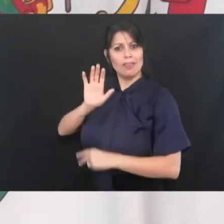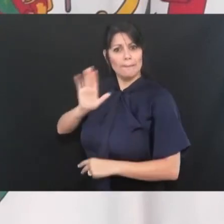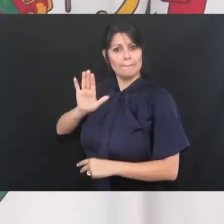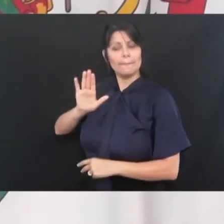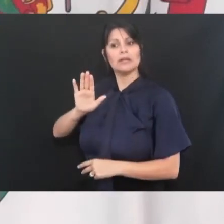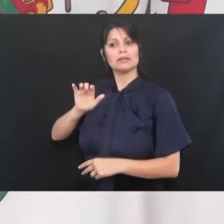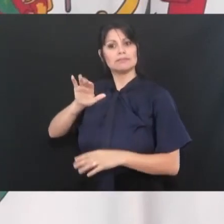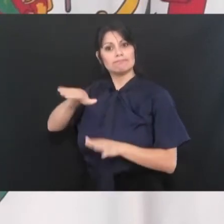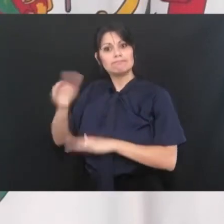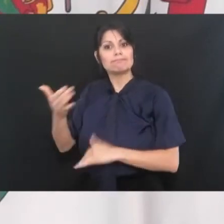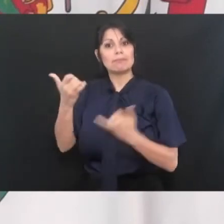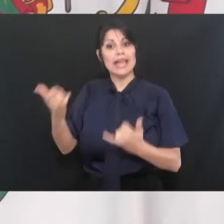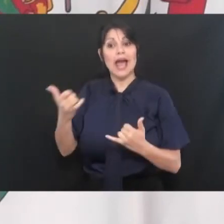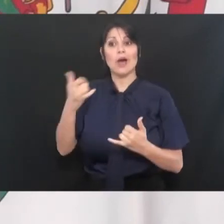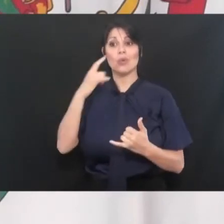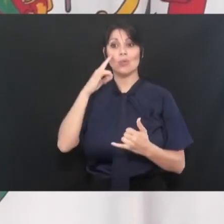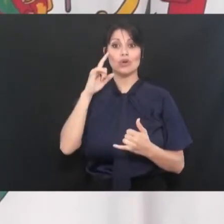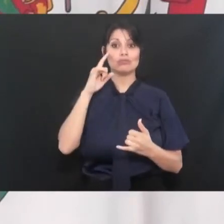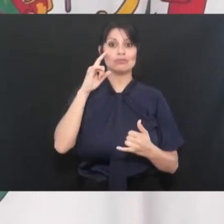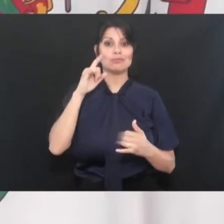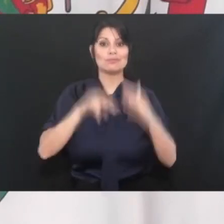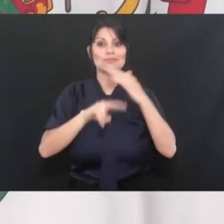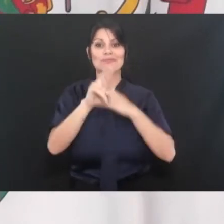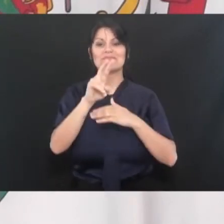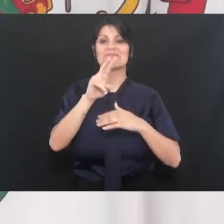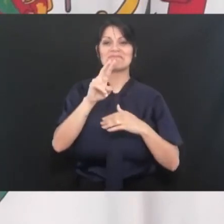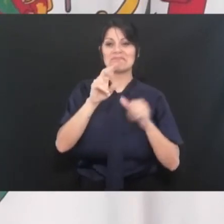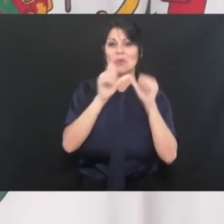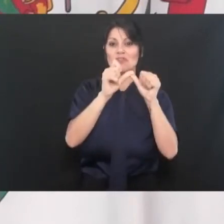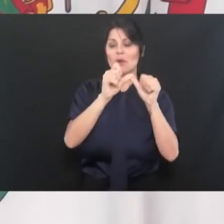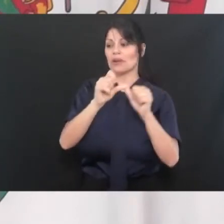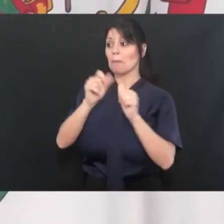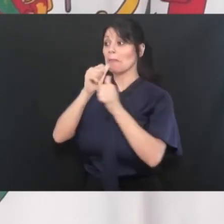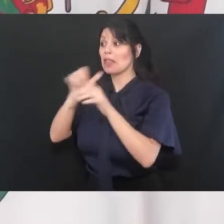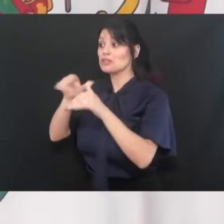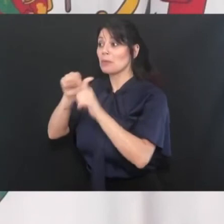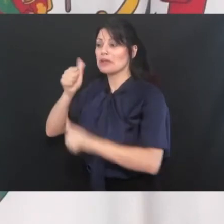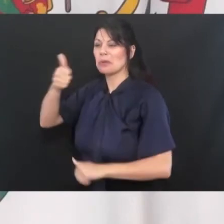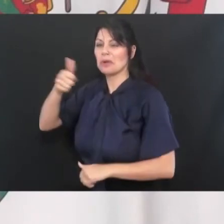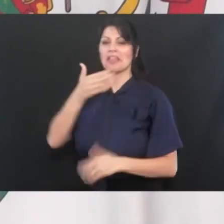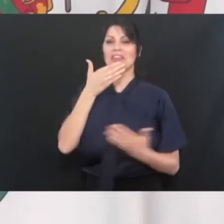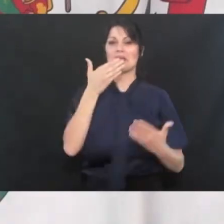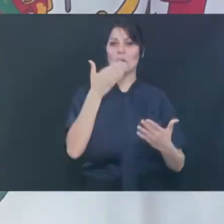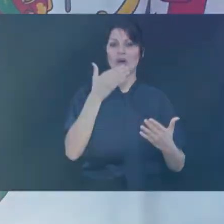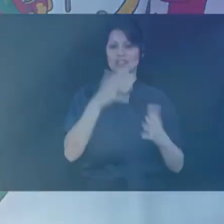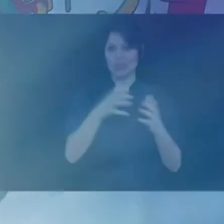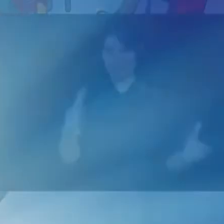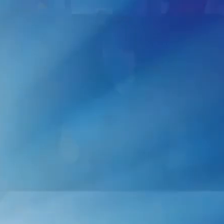to continue to go forward. And bless you. Bless you. All right. Thank y'all so much.